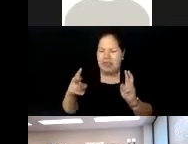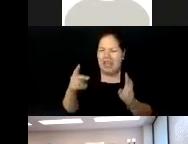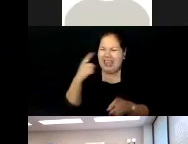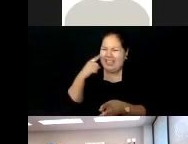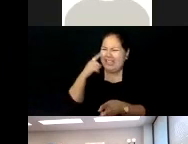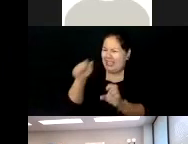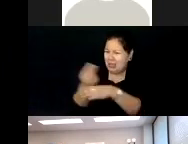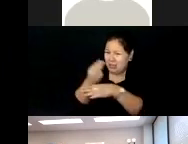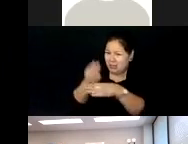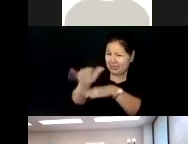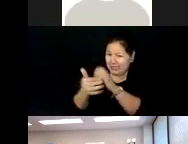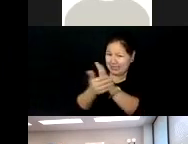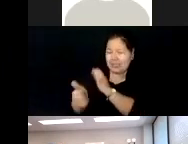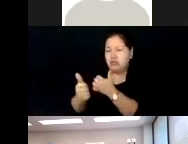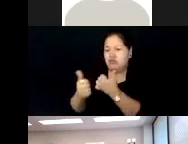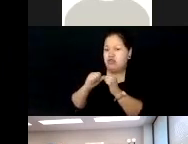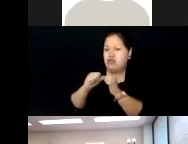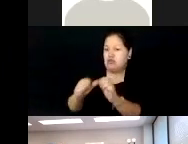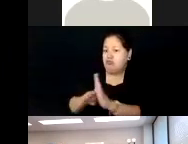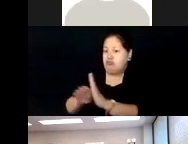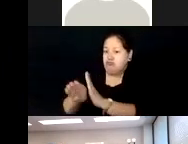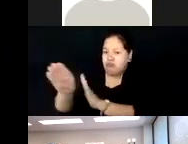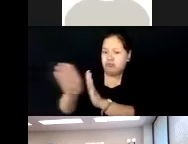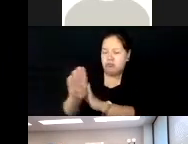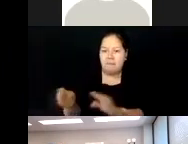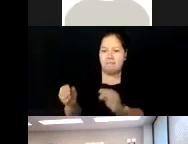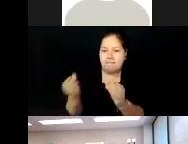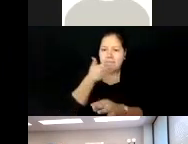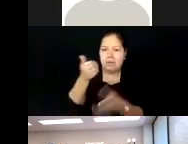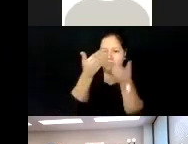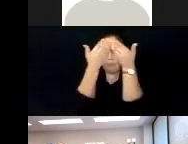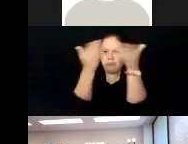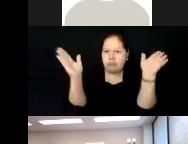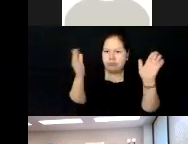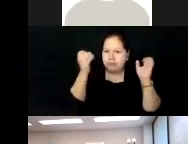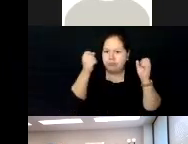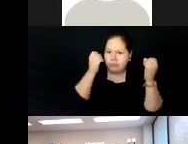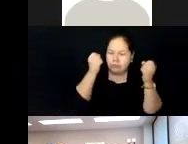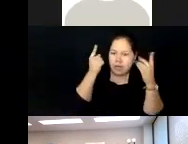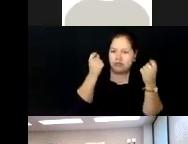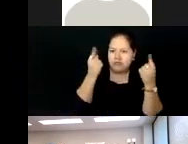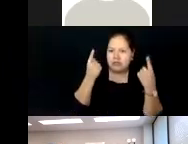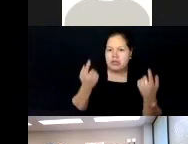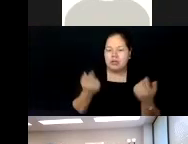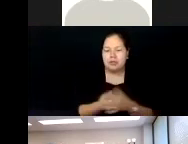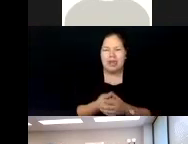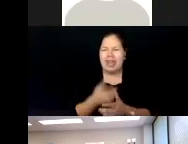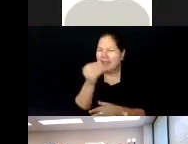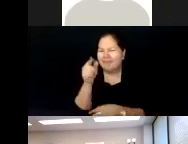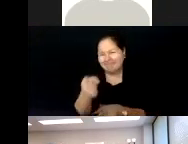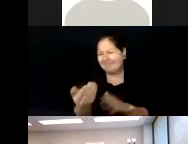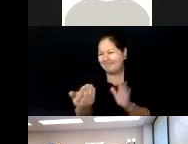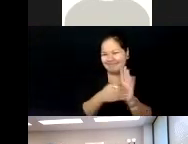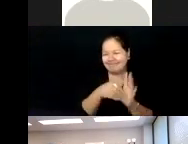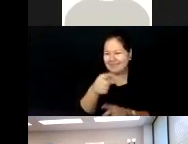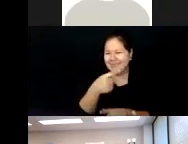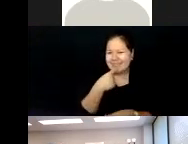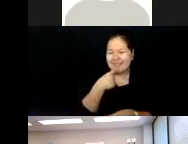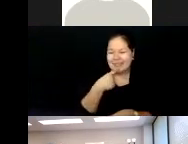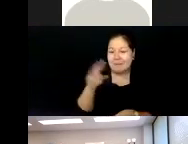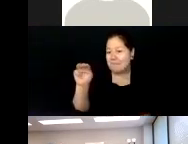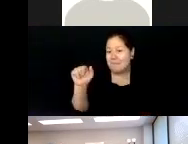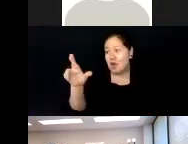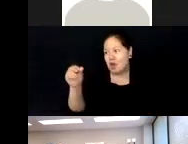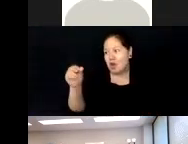well, and just to build that awareness and understanding again. And I'll just come back to your point, Avanti, like no one says, Margot says this all the time, and